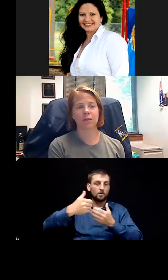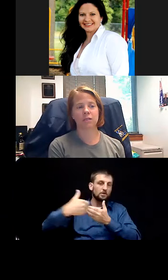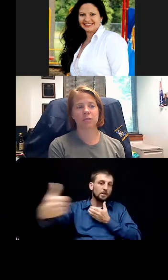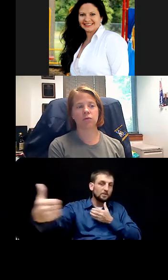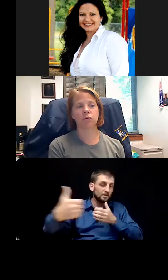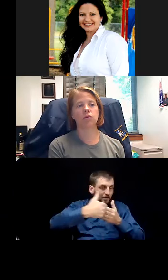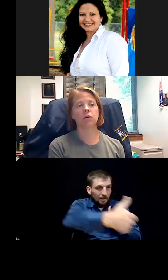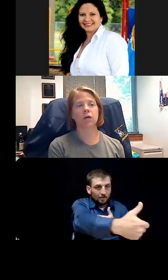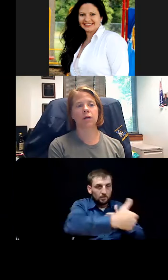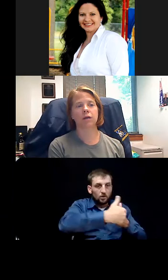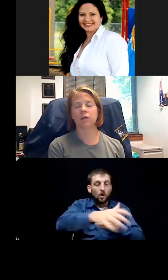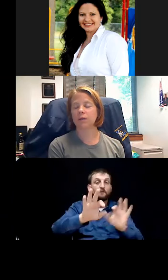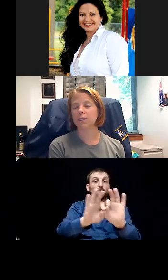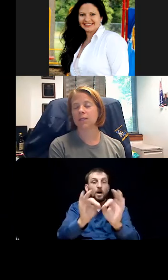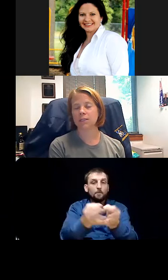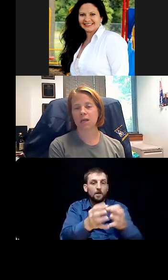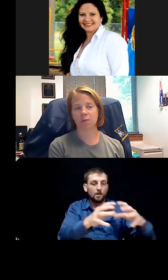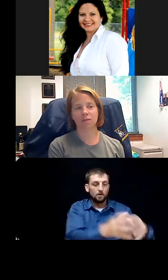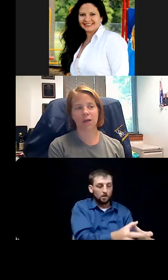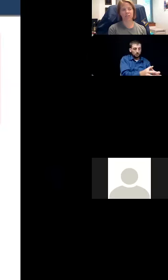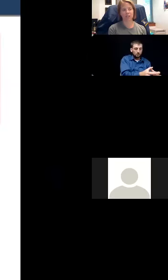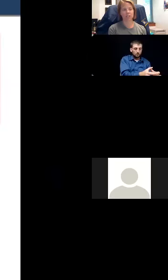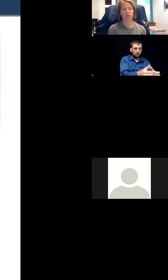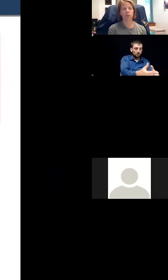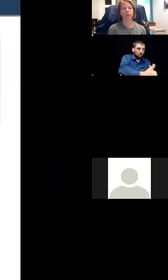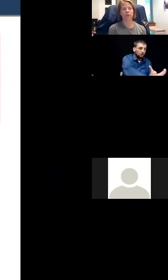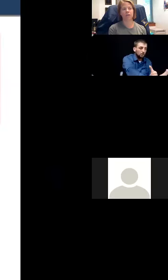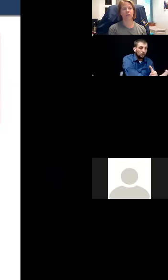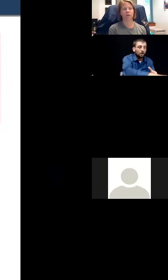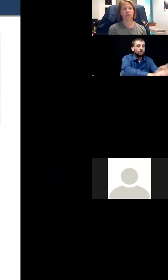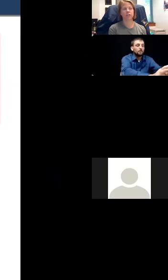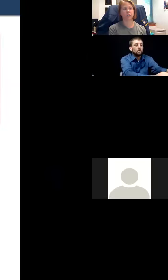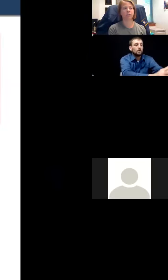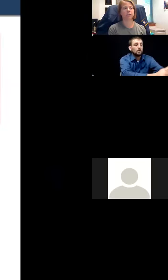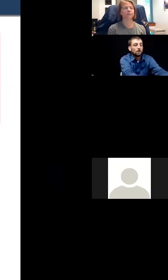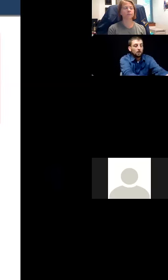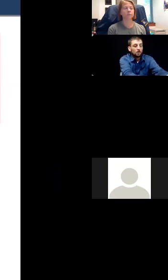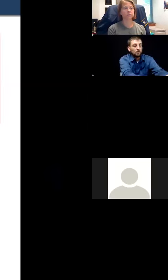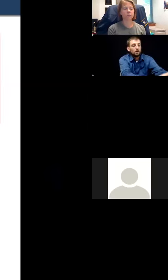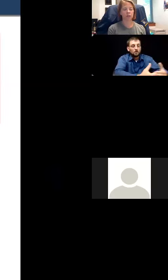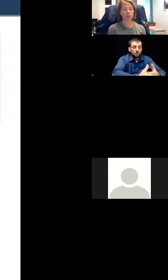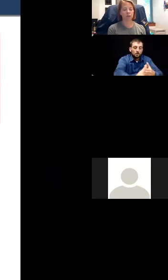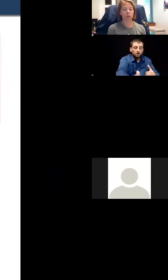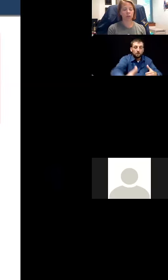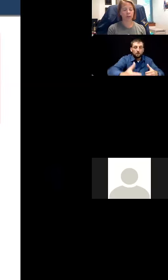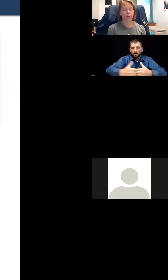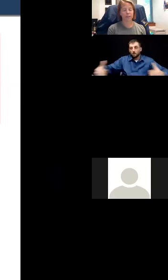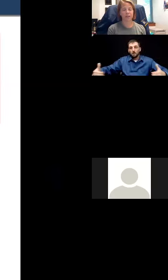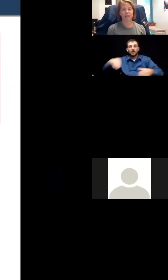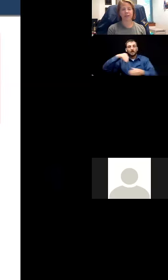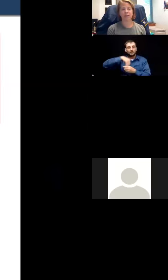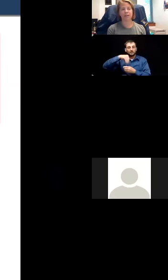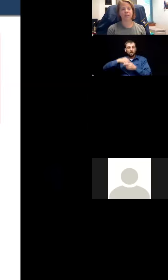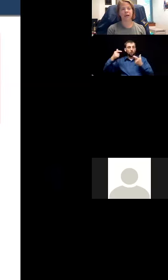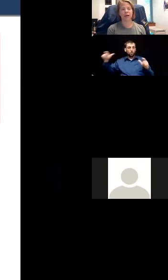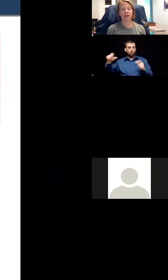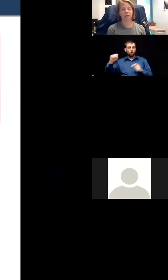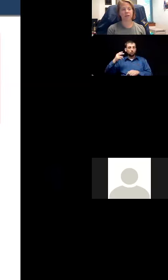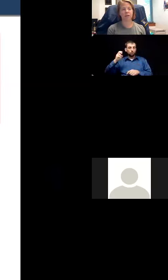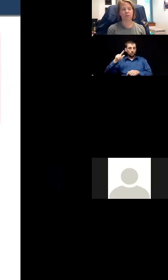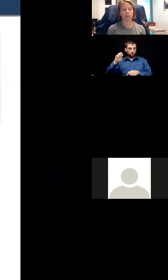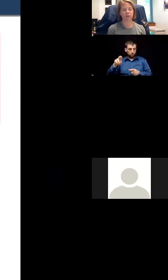isolate families who are, need that type of isolation within the larger shelter. We understand that it's